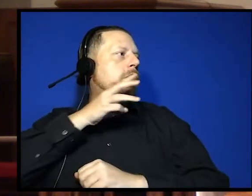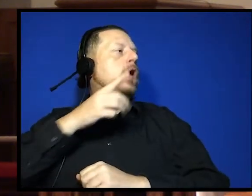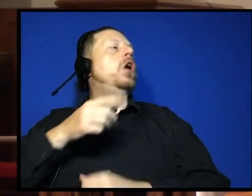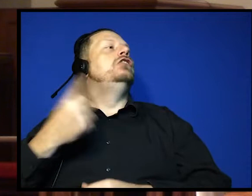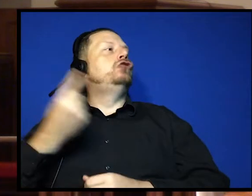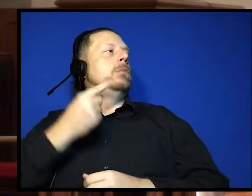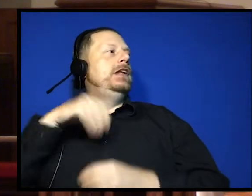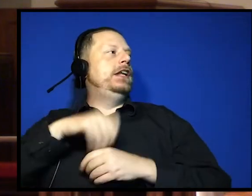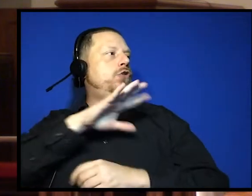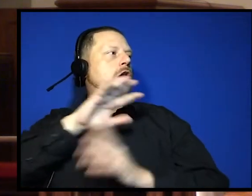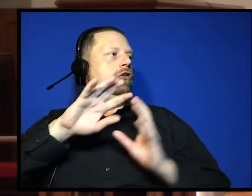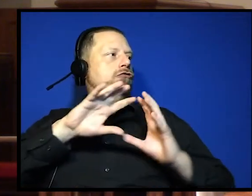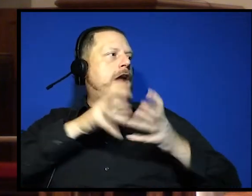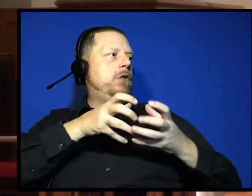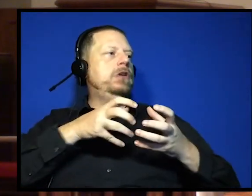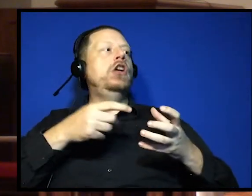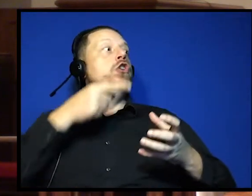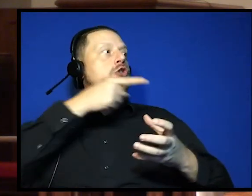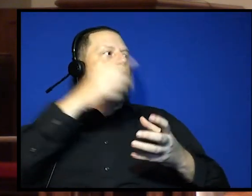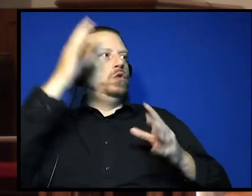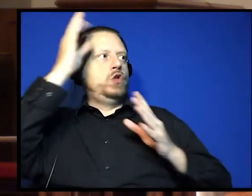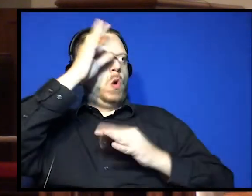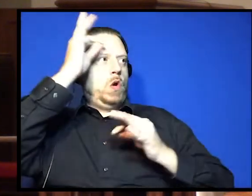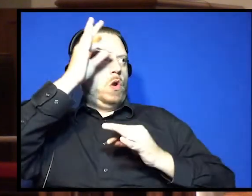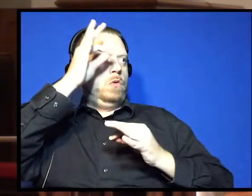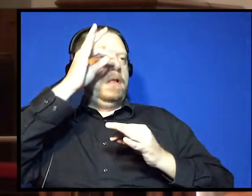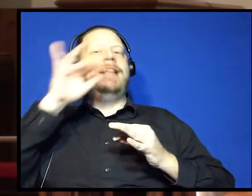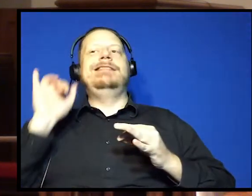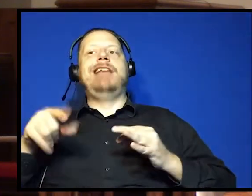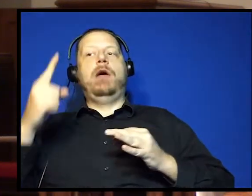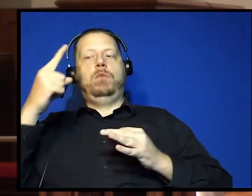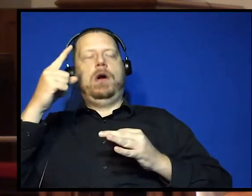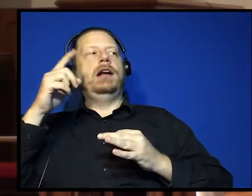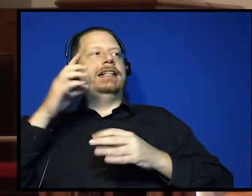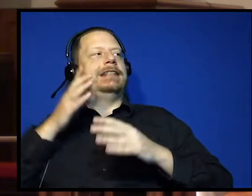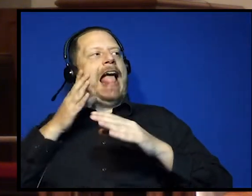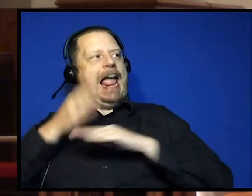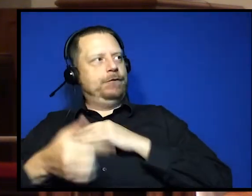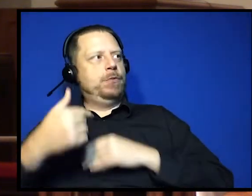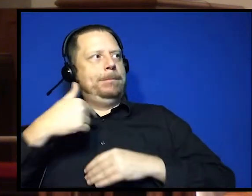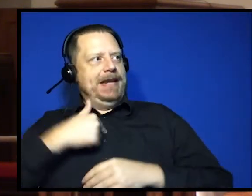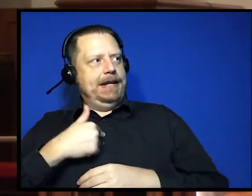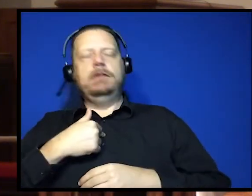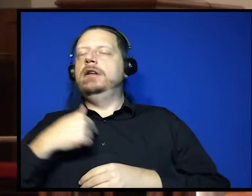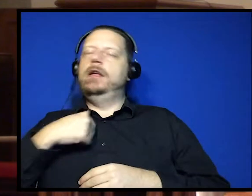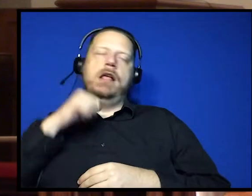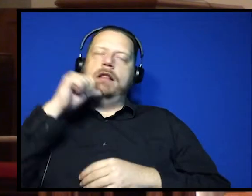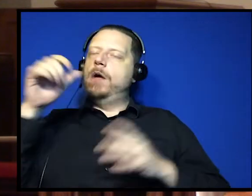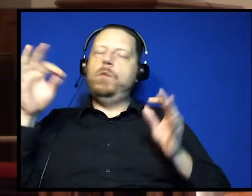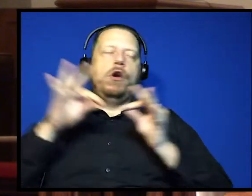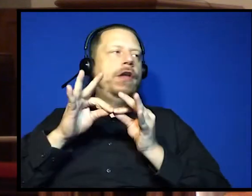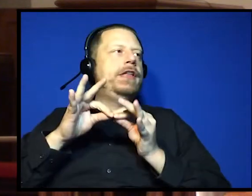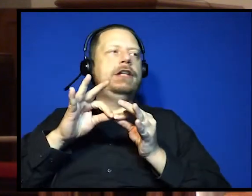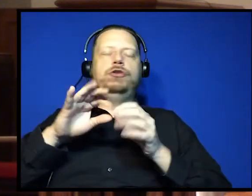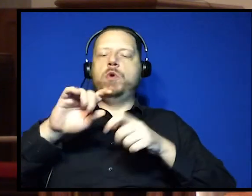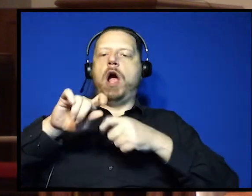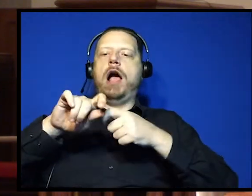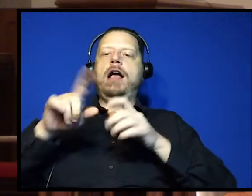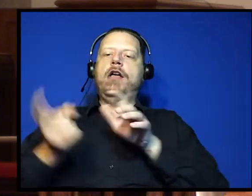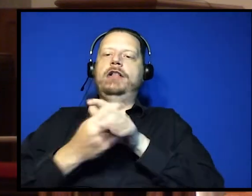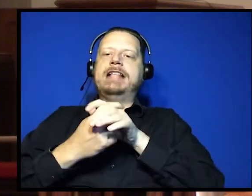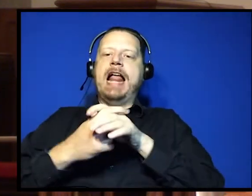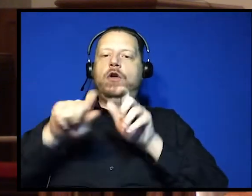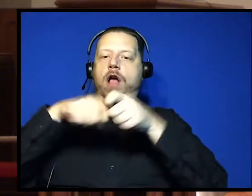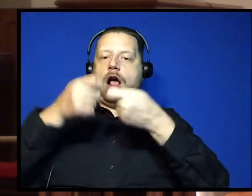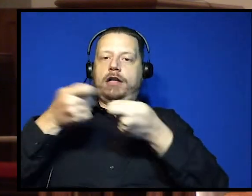know, the one who is coming after me. I am not worthy to untie the thong of